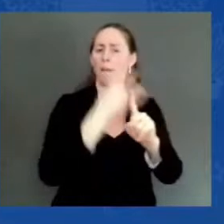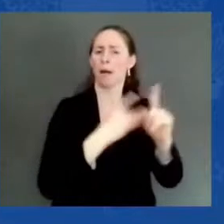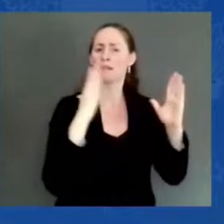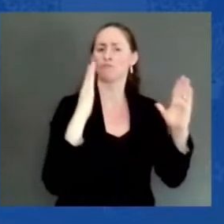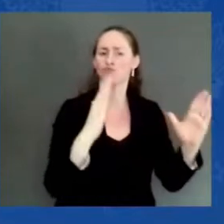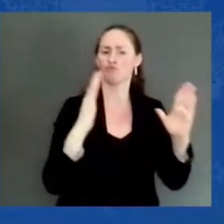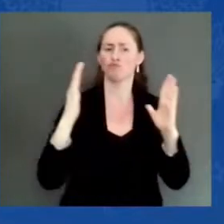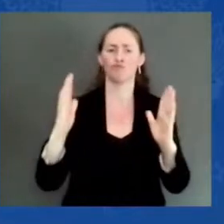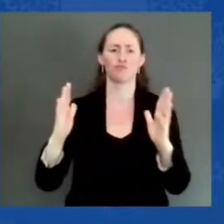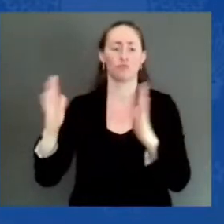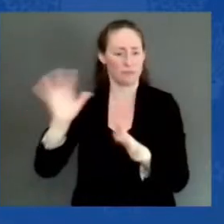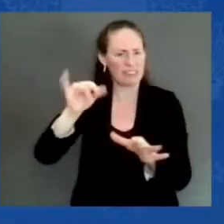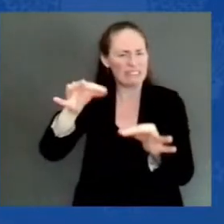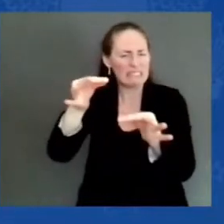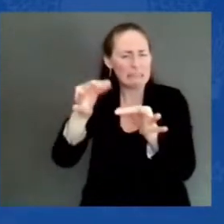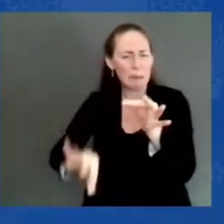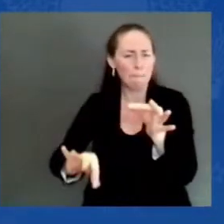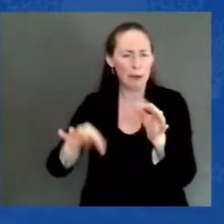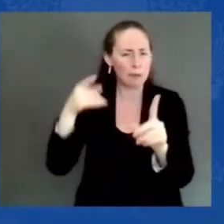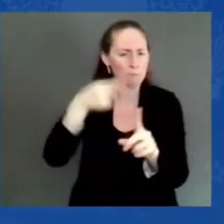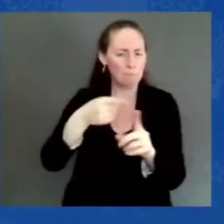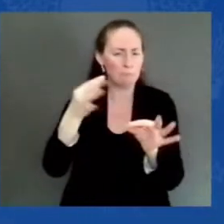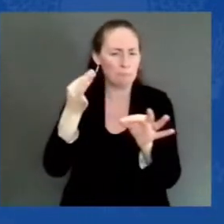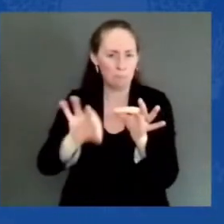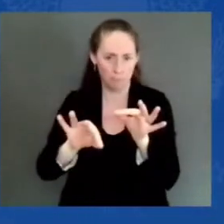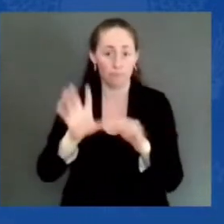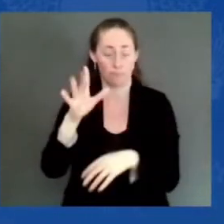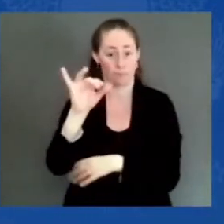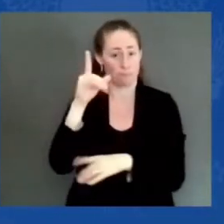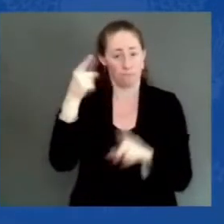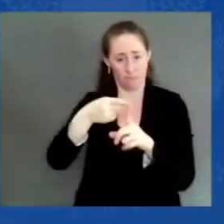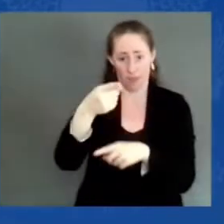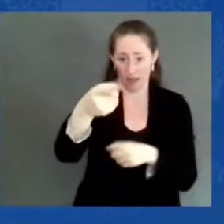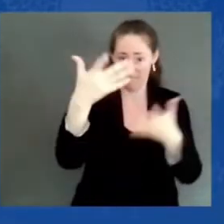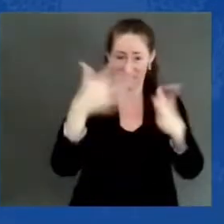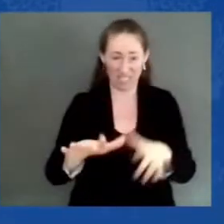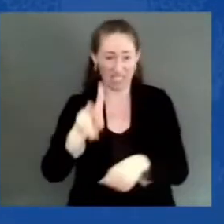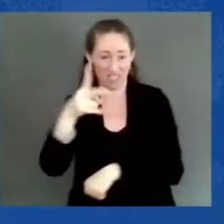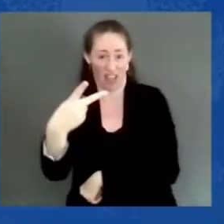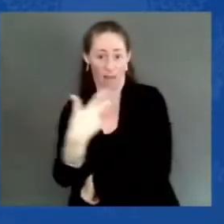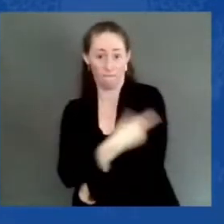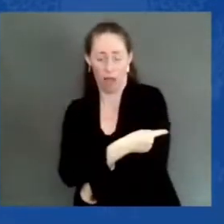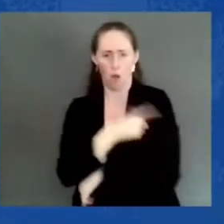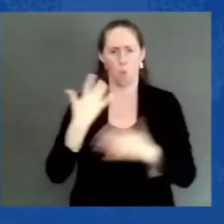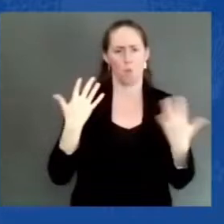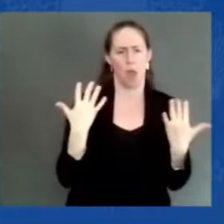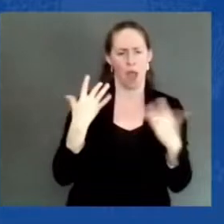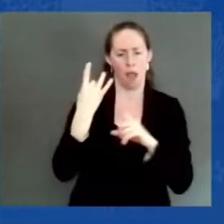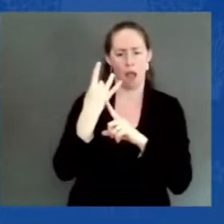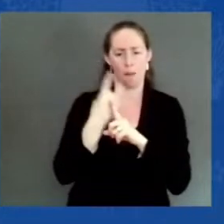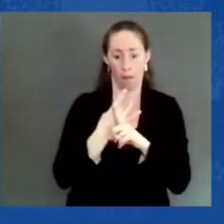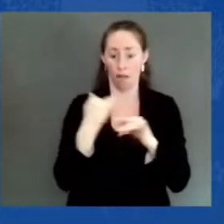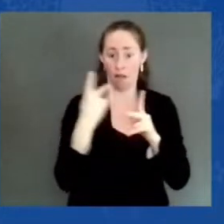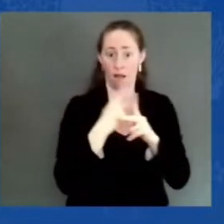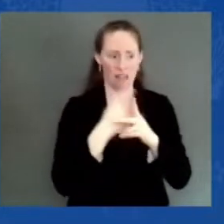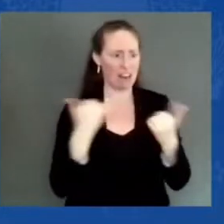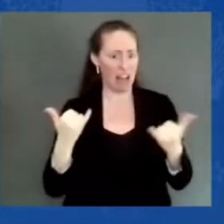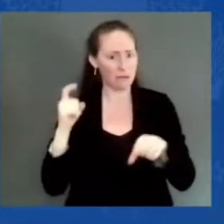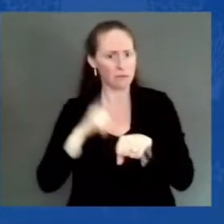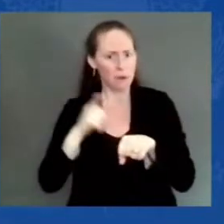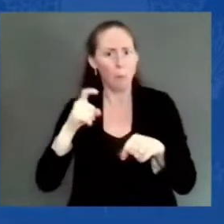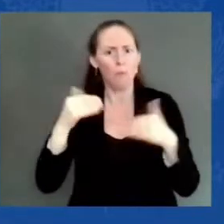rule, 8 months after your second shot, get a booster shot. These booster shots are